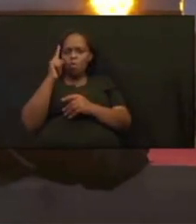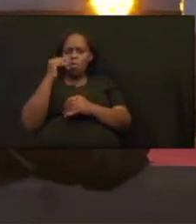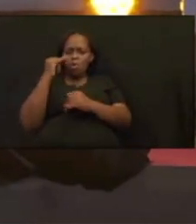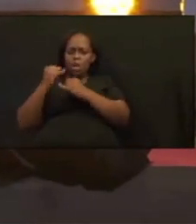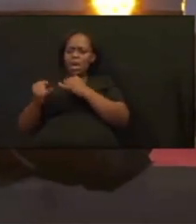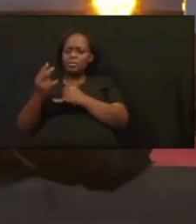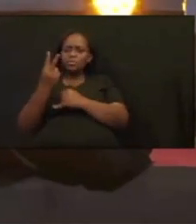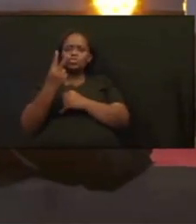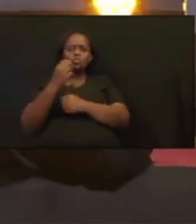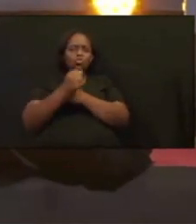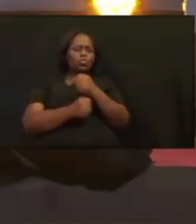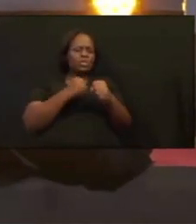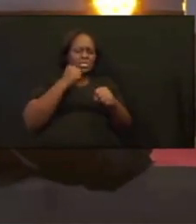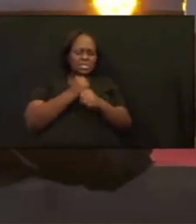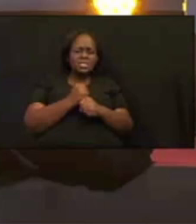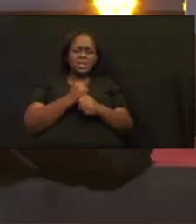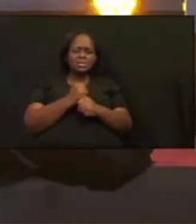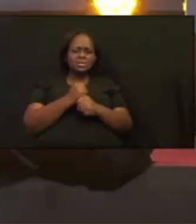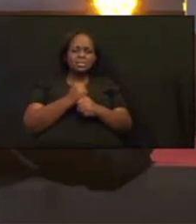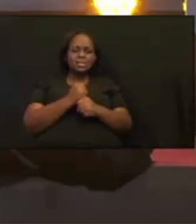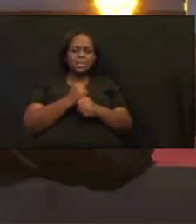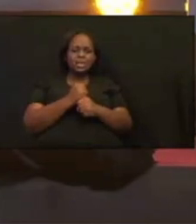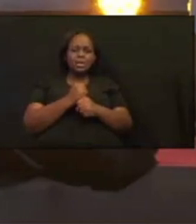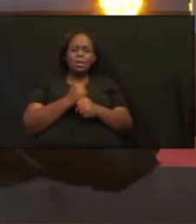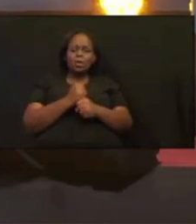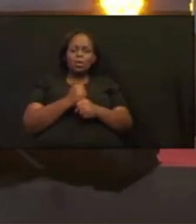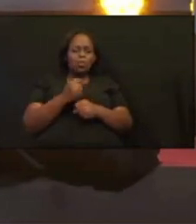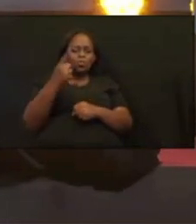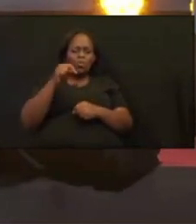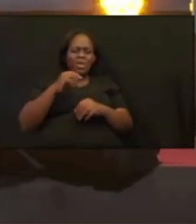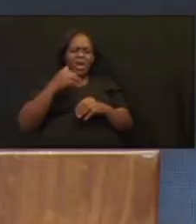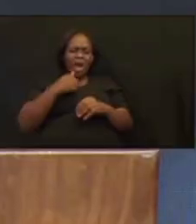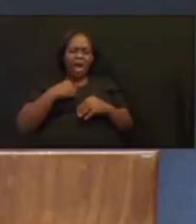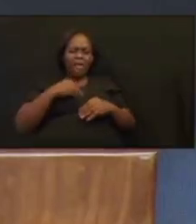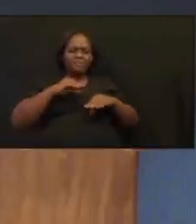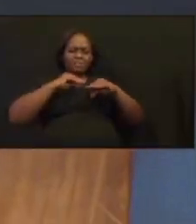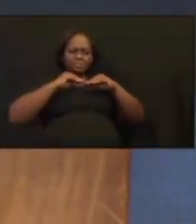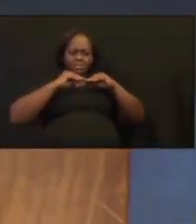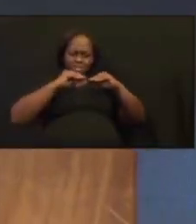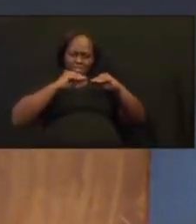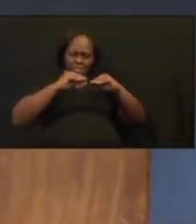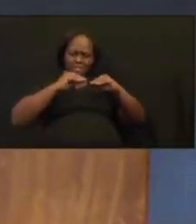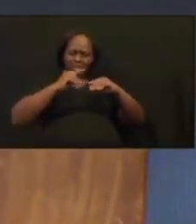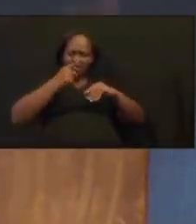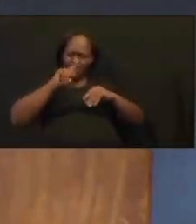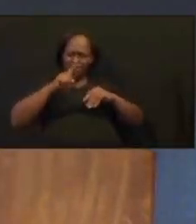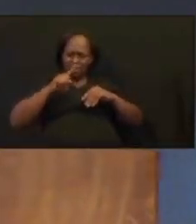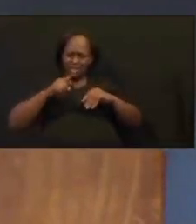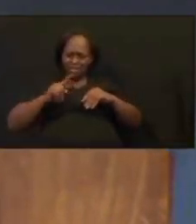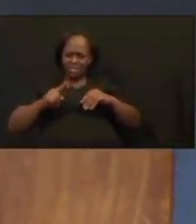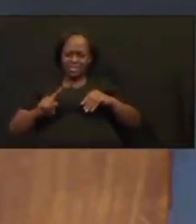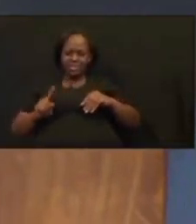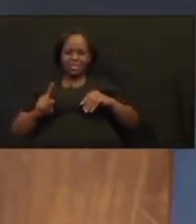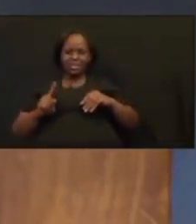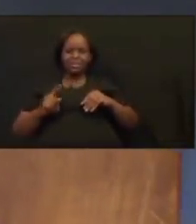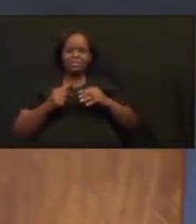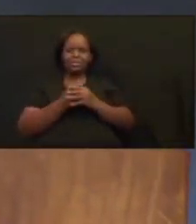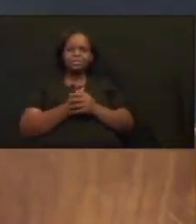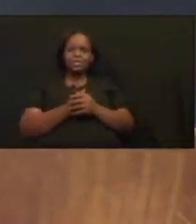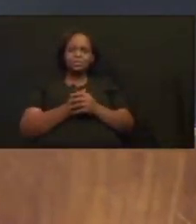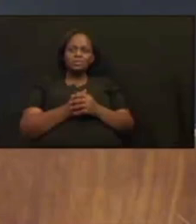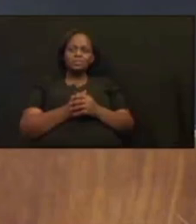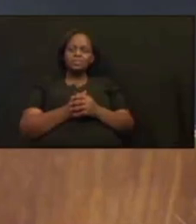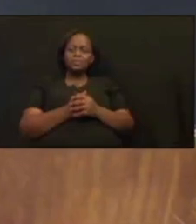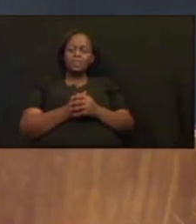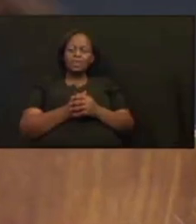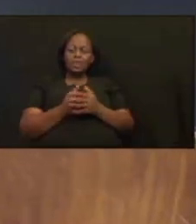heard was accuracy of doctrine, taught with character and integrity of heart, more than marketing yourself.